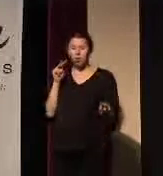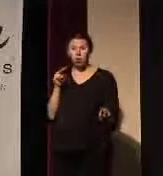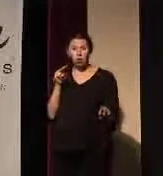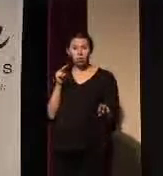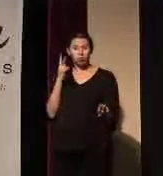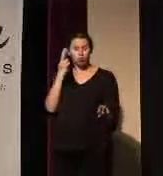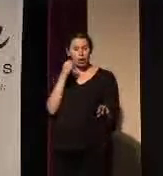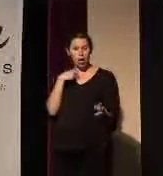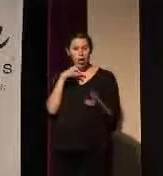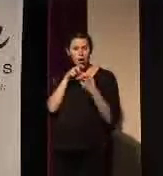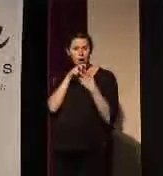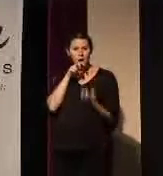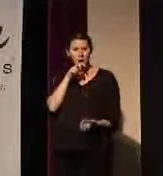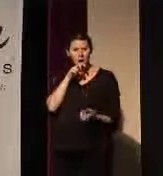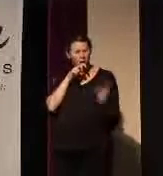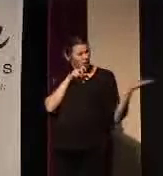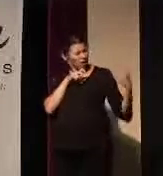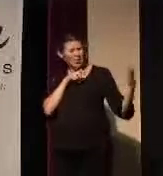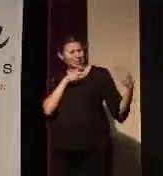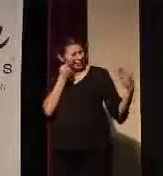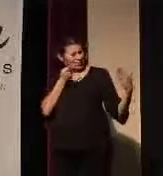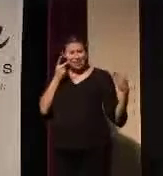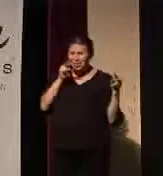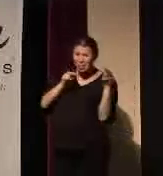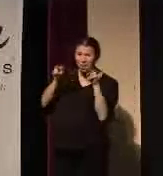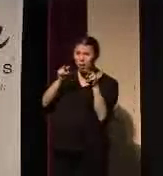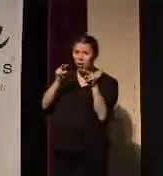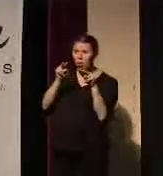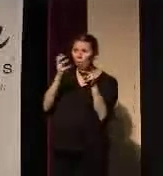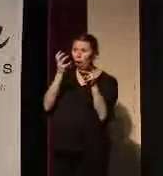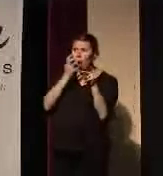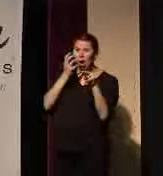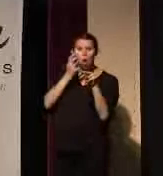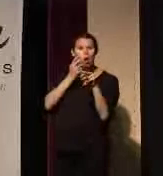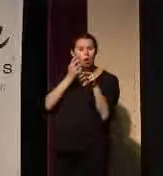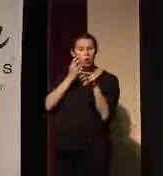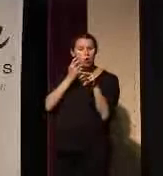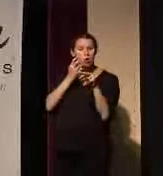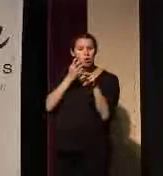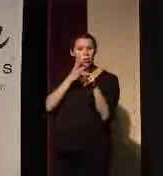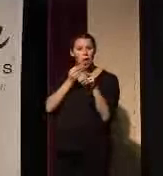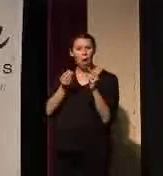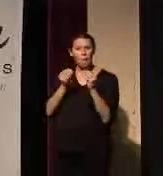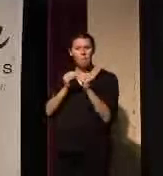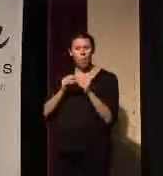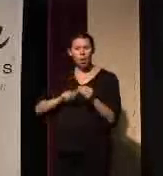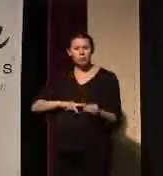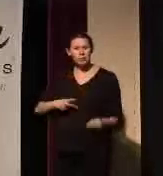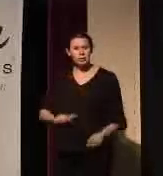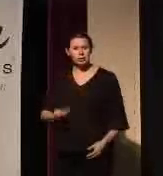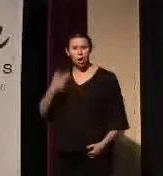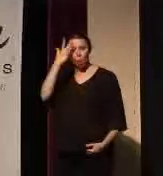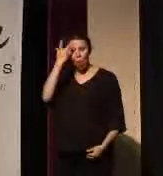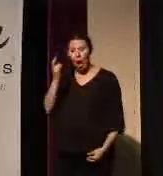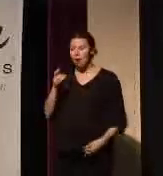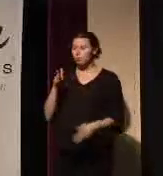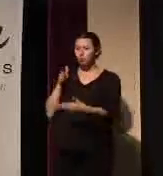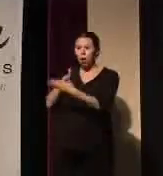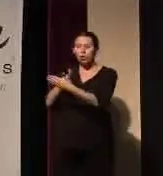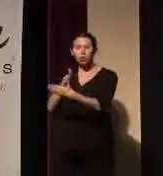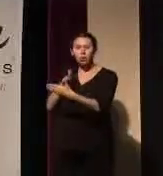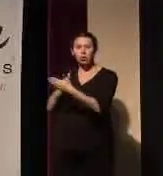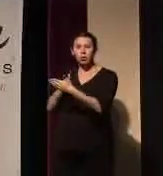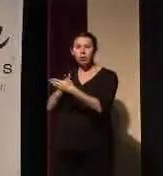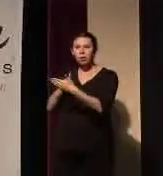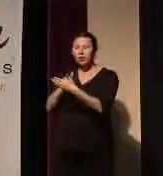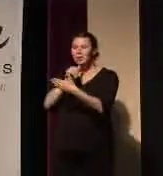eyes. I had to make other people look at it, and they saw the same thing. And then I became even more disturbed when I noticed the prosecutors were not